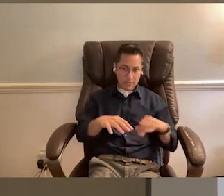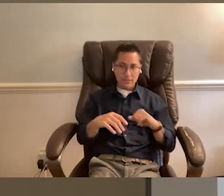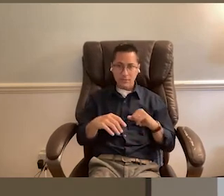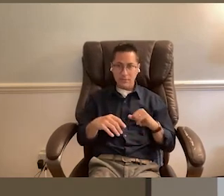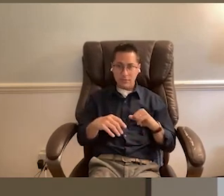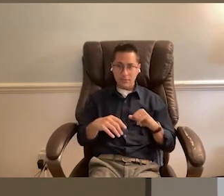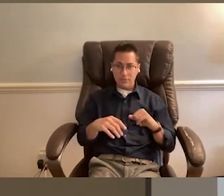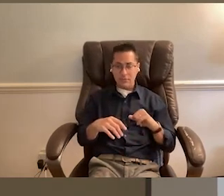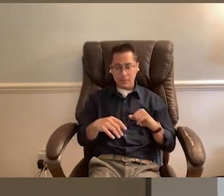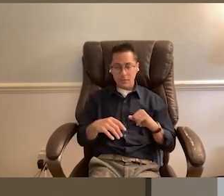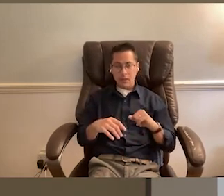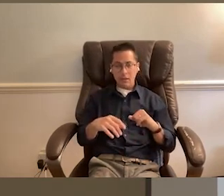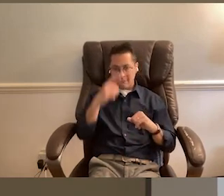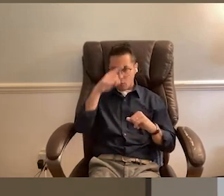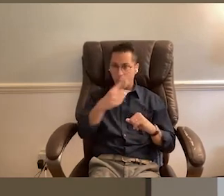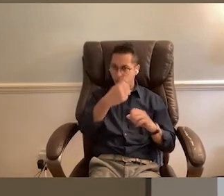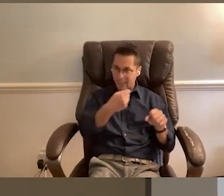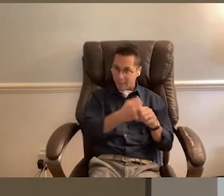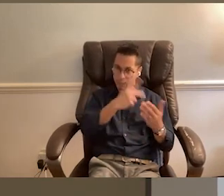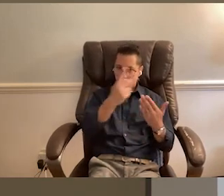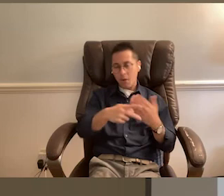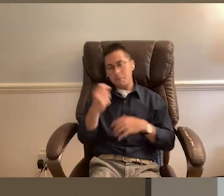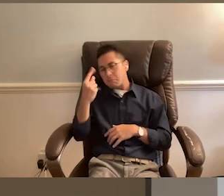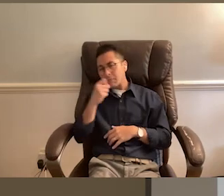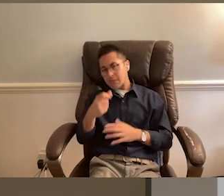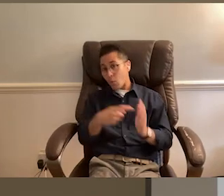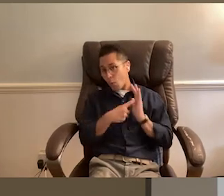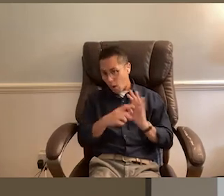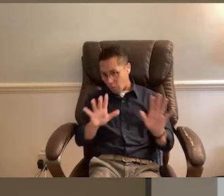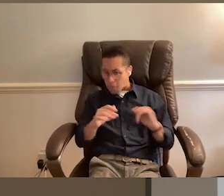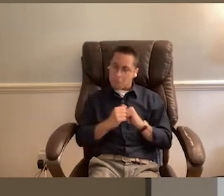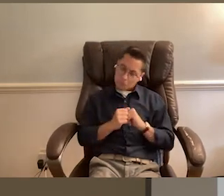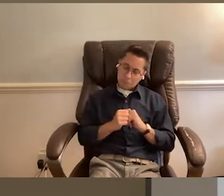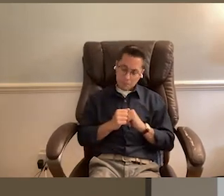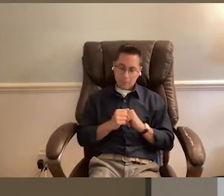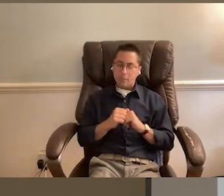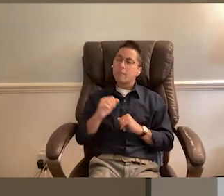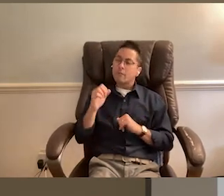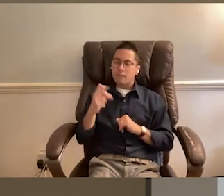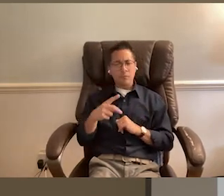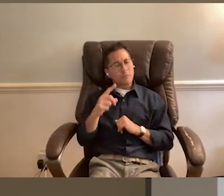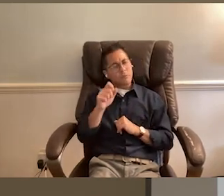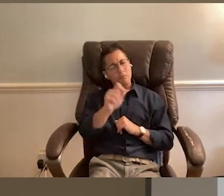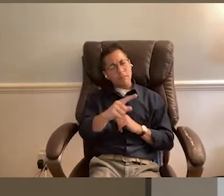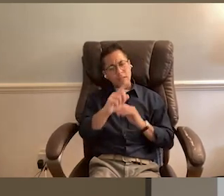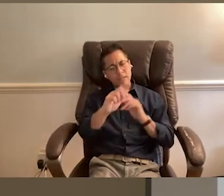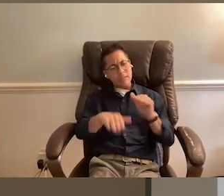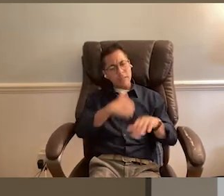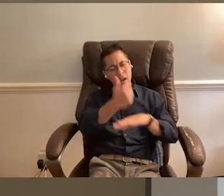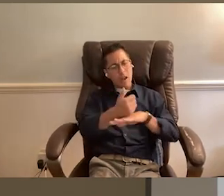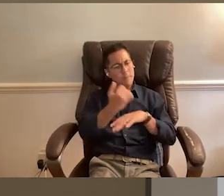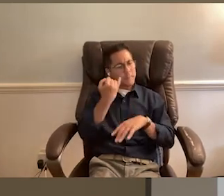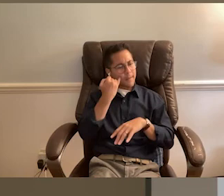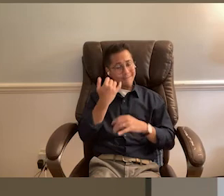8:30 a.m. So I think we're gonna push that to like 9. Okay. So like 9 to 3:30, maybe Okay. 9:30 to 4 kind of thing. But it's an